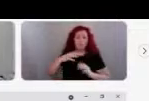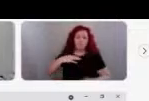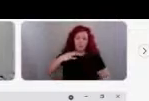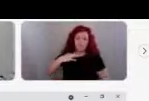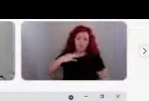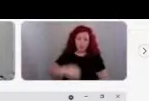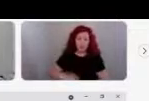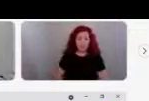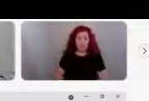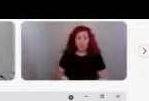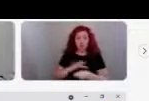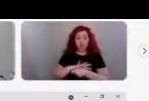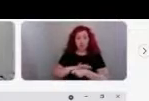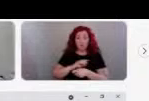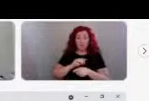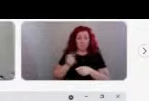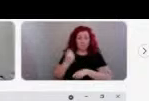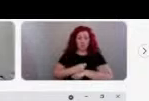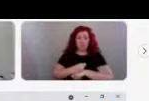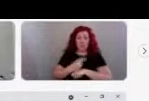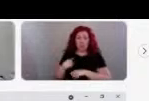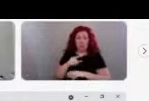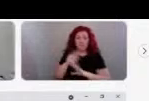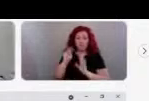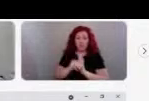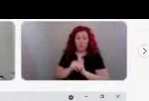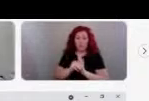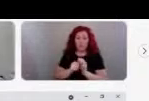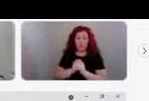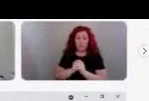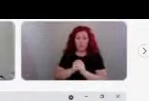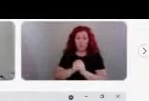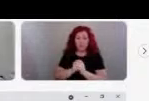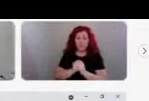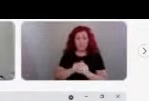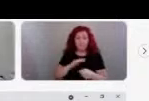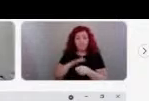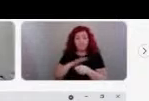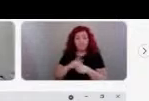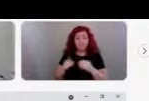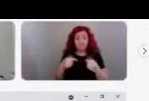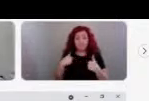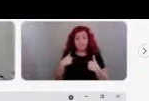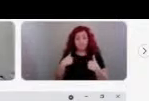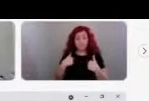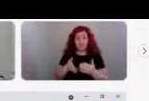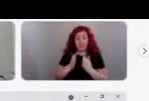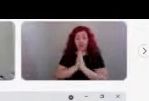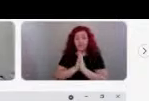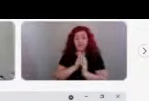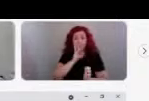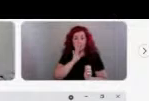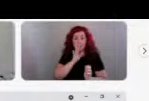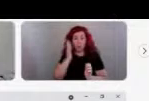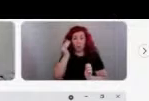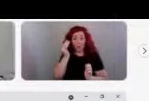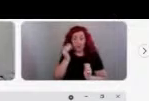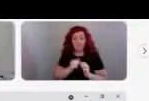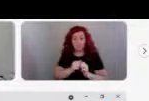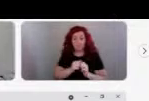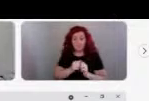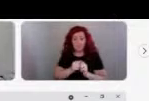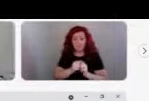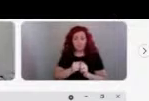covet shut those down enough about me i asked to speak because i am unhappy with the